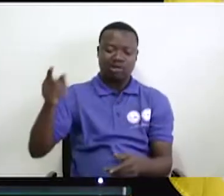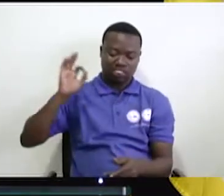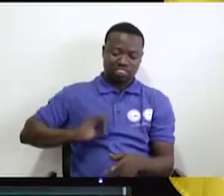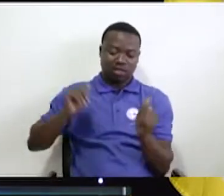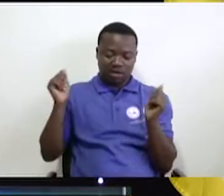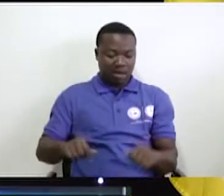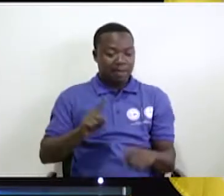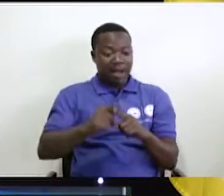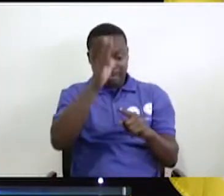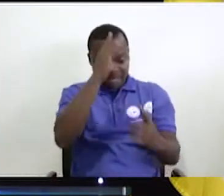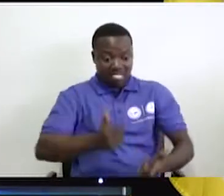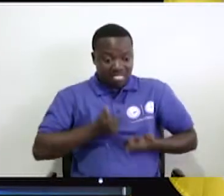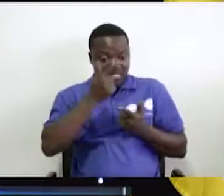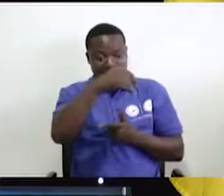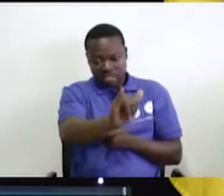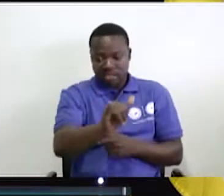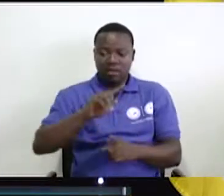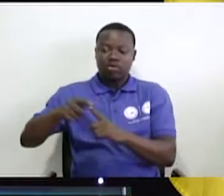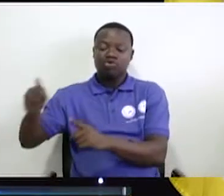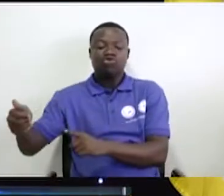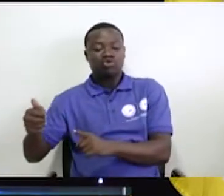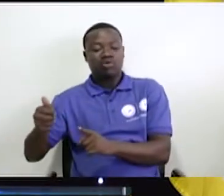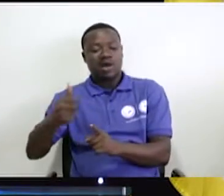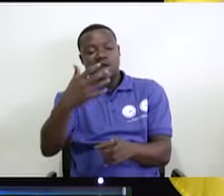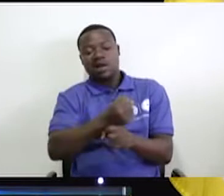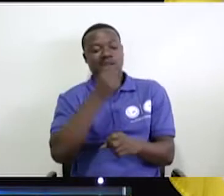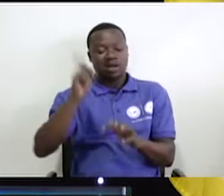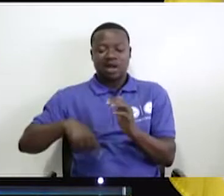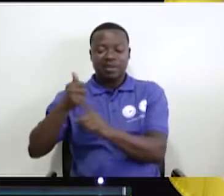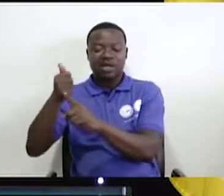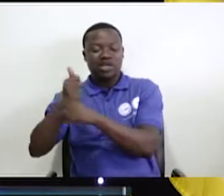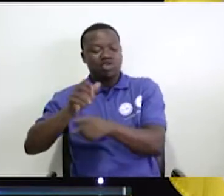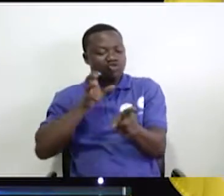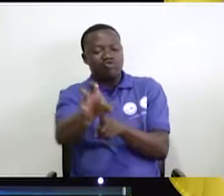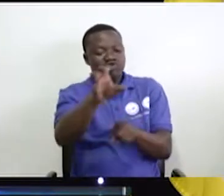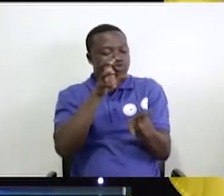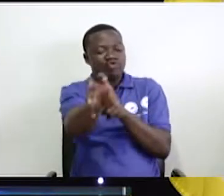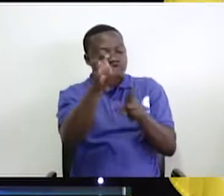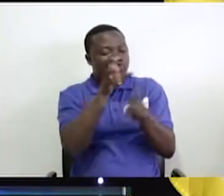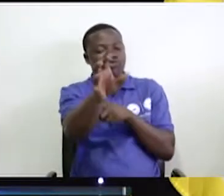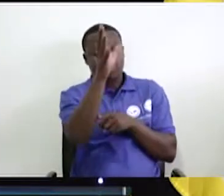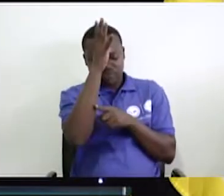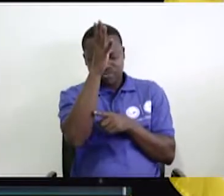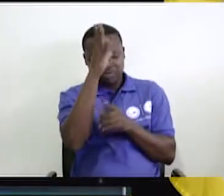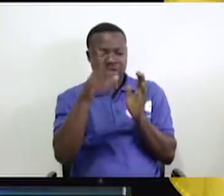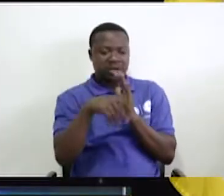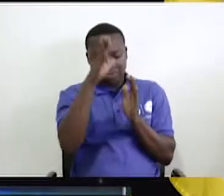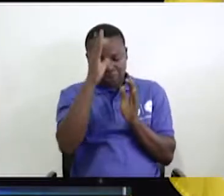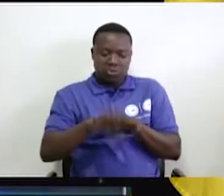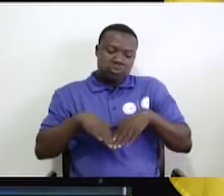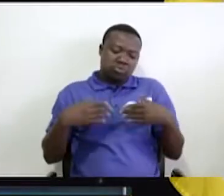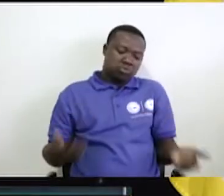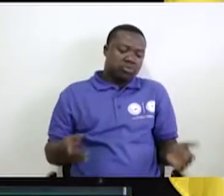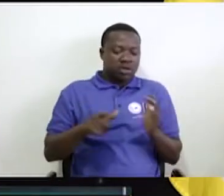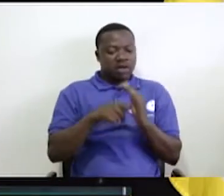dies. But he forced the dad. And so, or share and then he gave him his part of the estate.